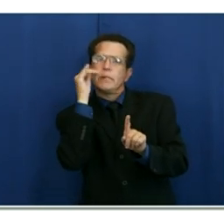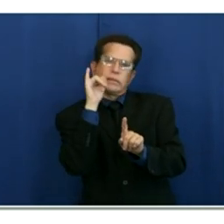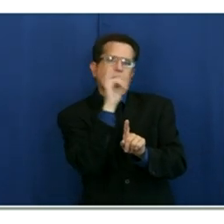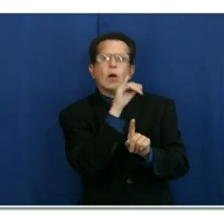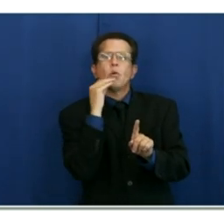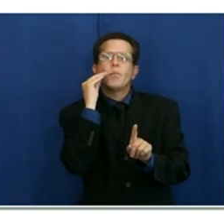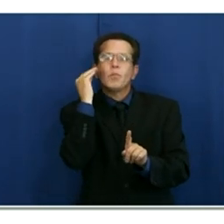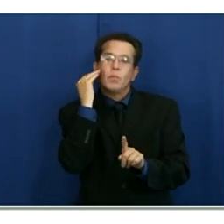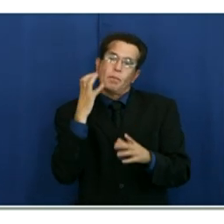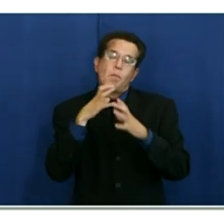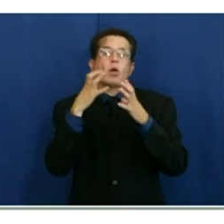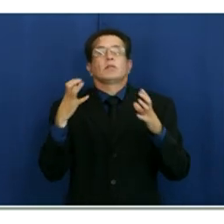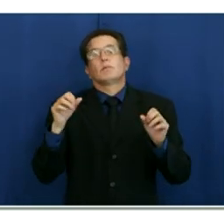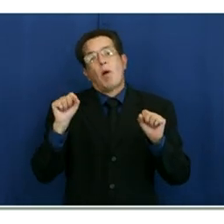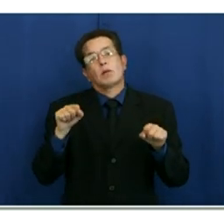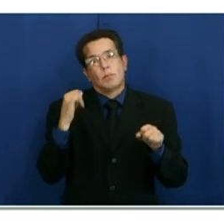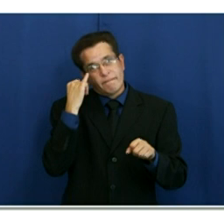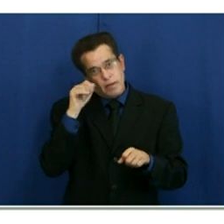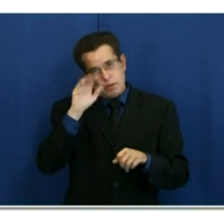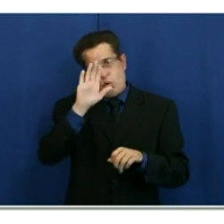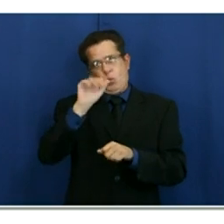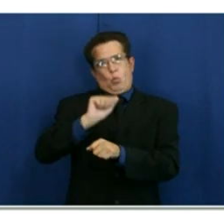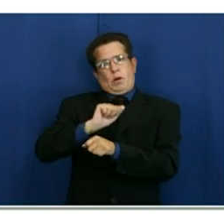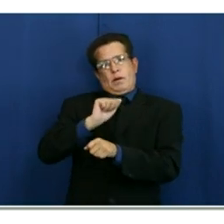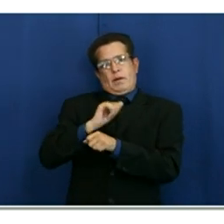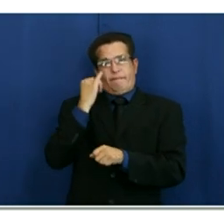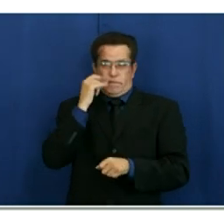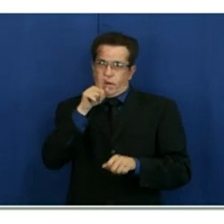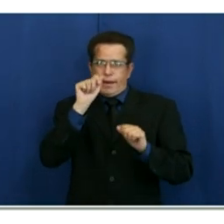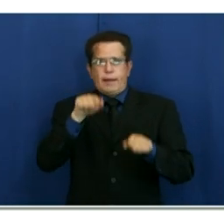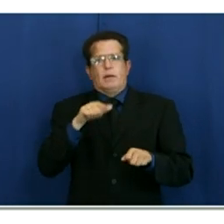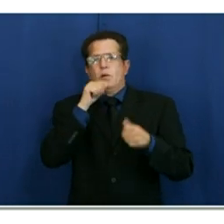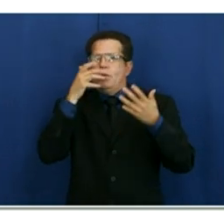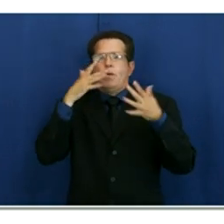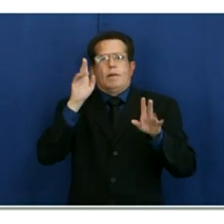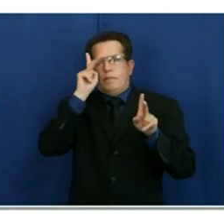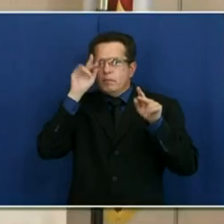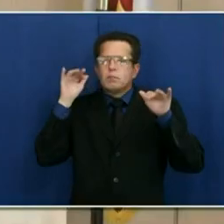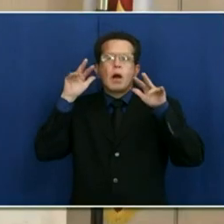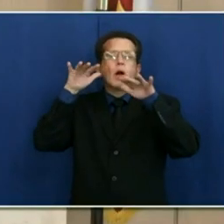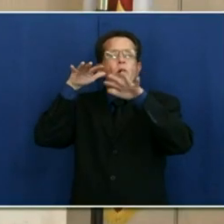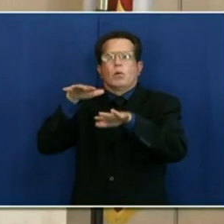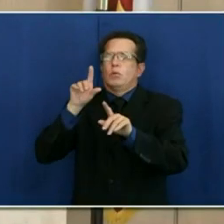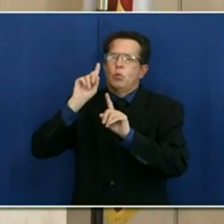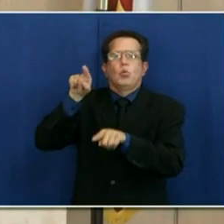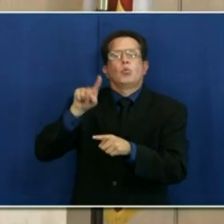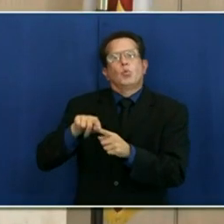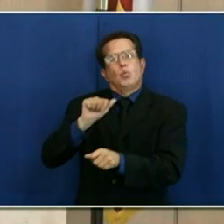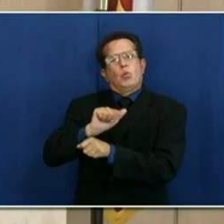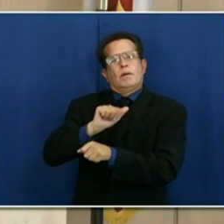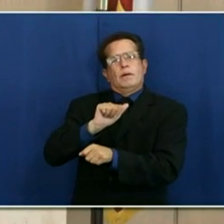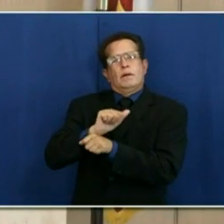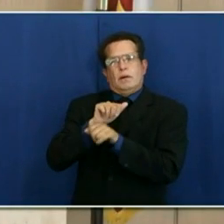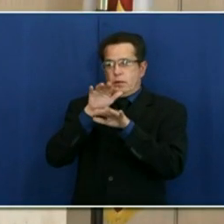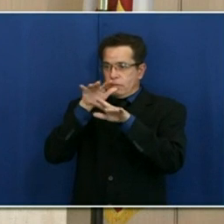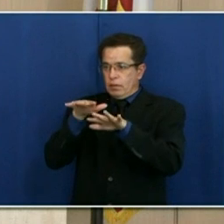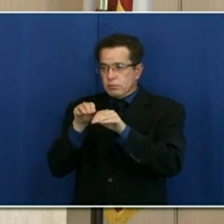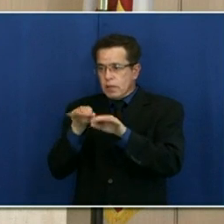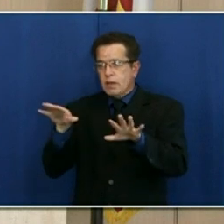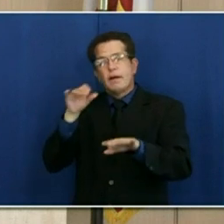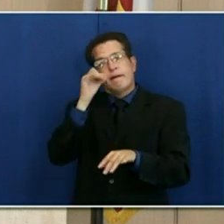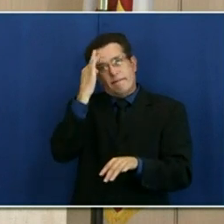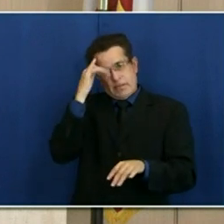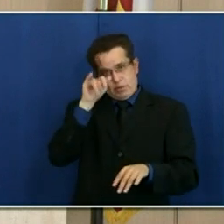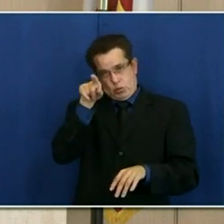home as much as possible so that we do not have people at work. And again, if people are